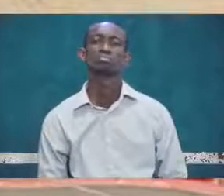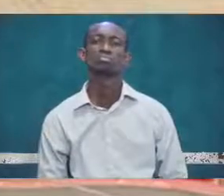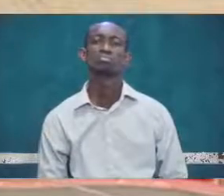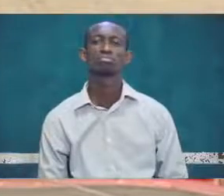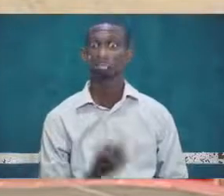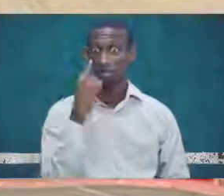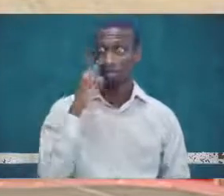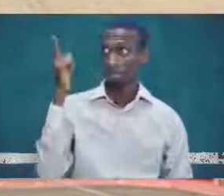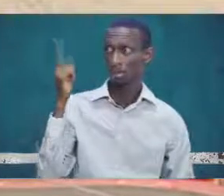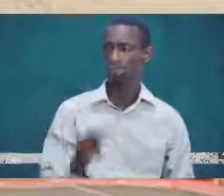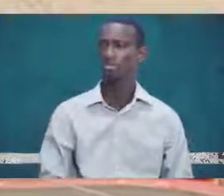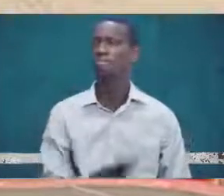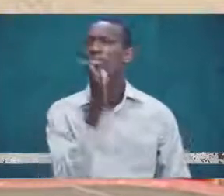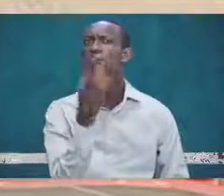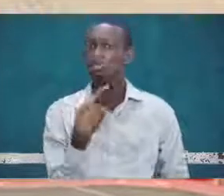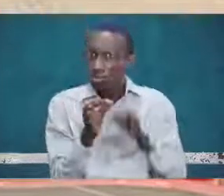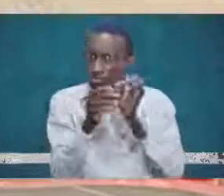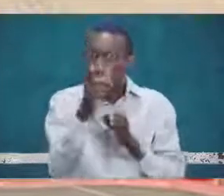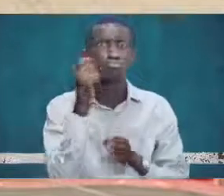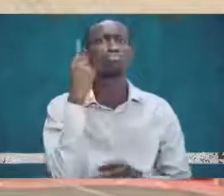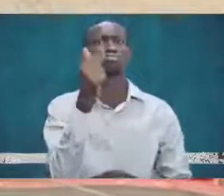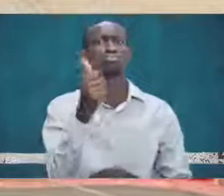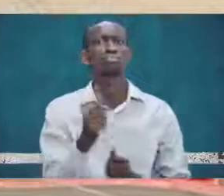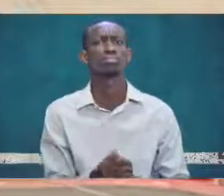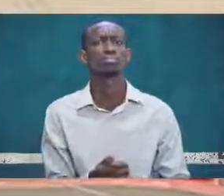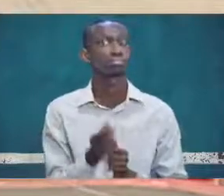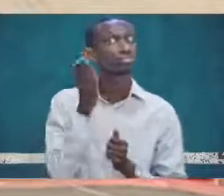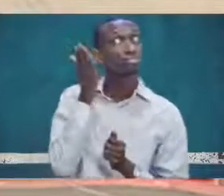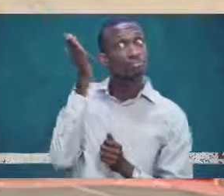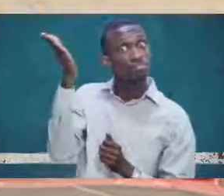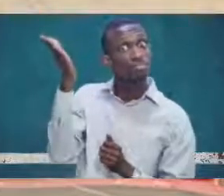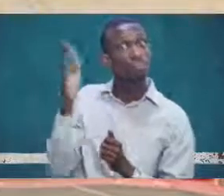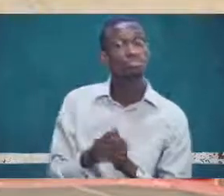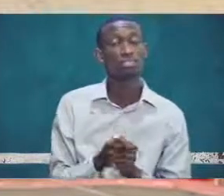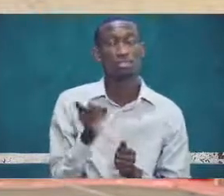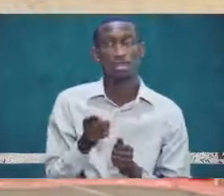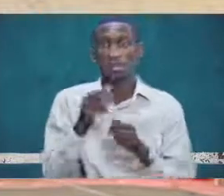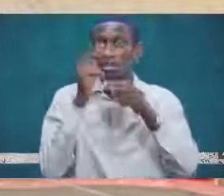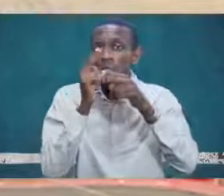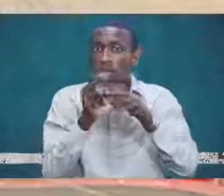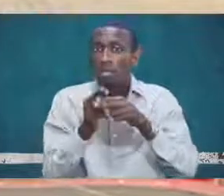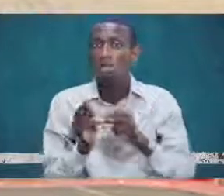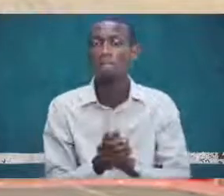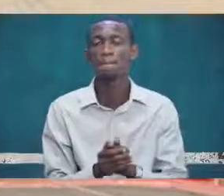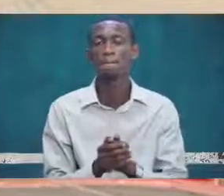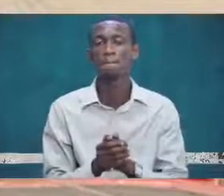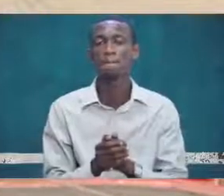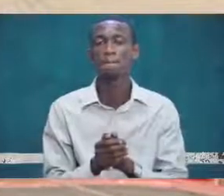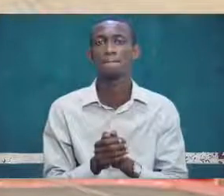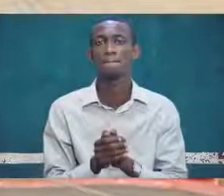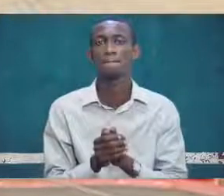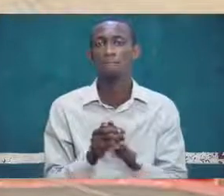There is something that I want you to know. Under this, there is what you call constant of